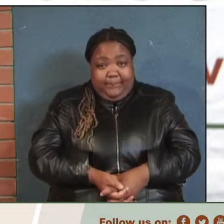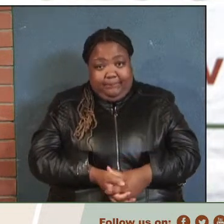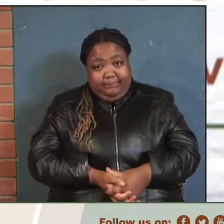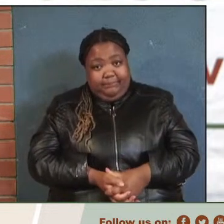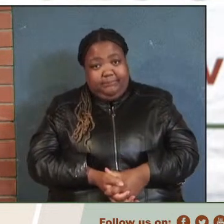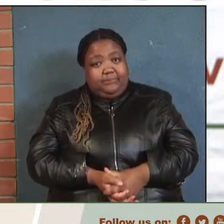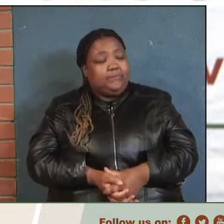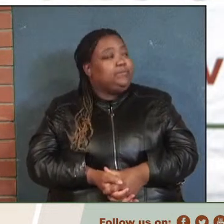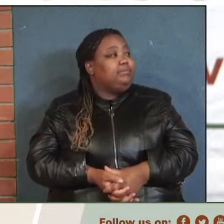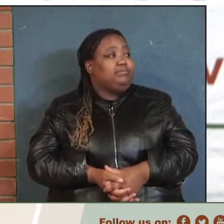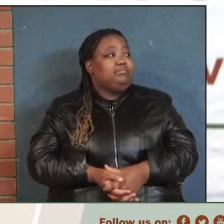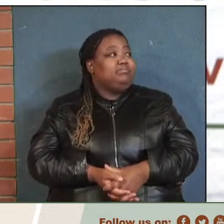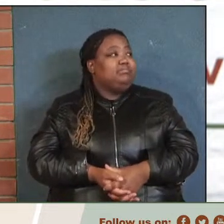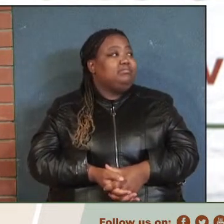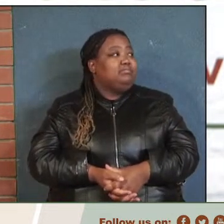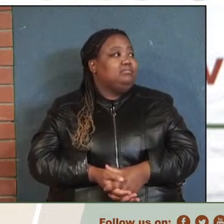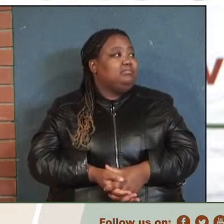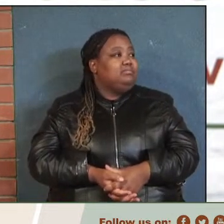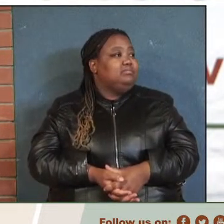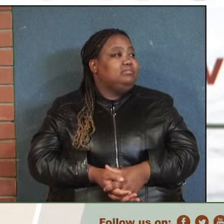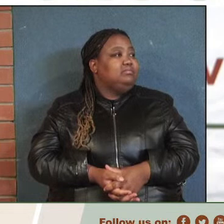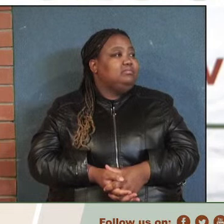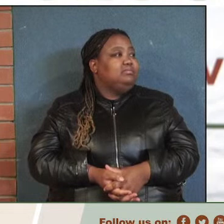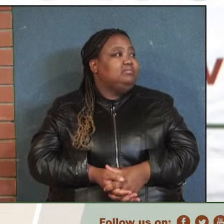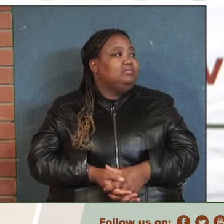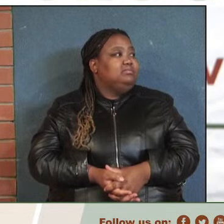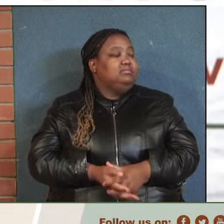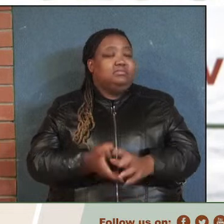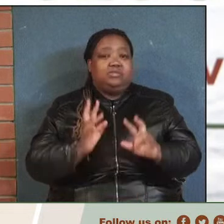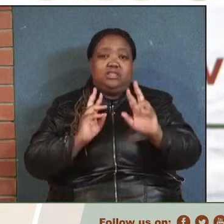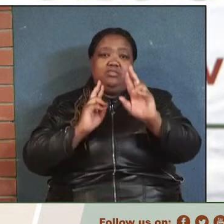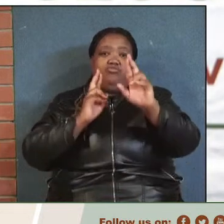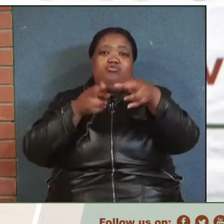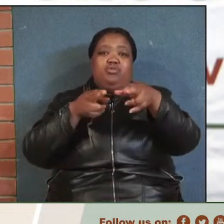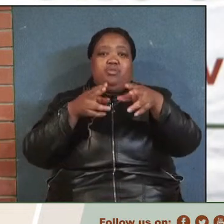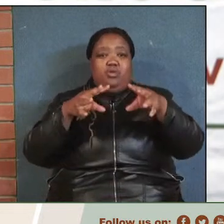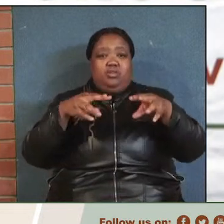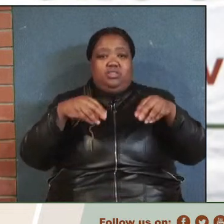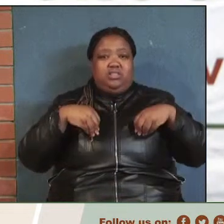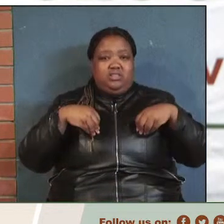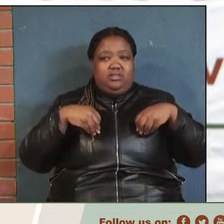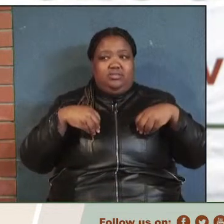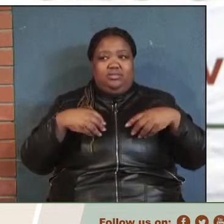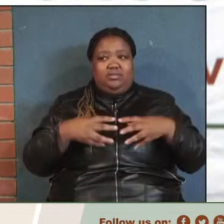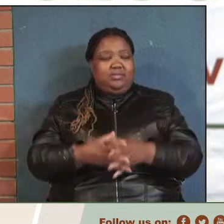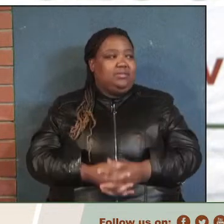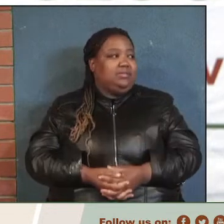Yes. The yes has it. The report is adopted.